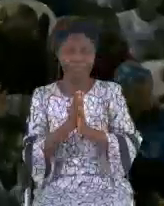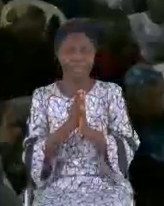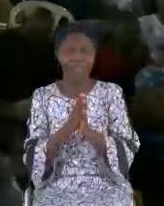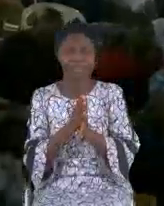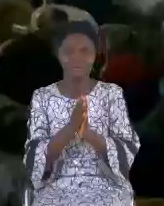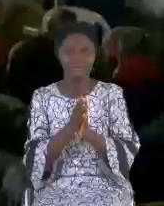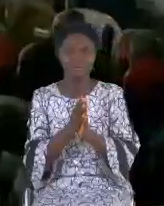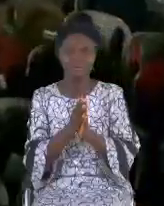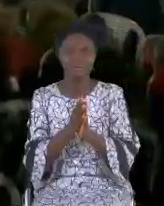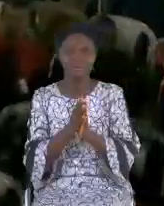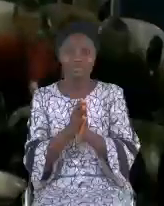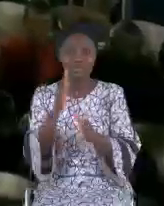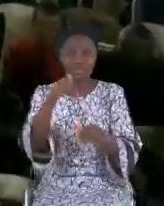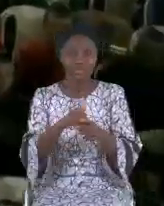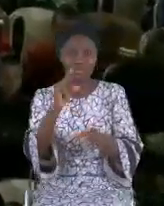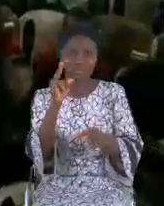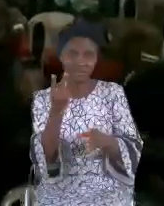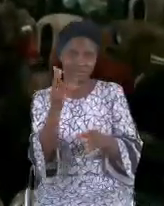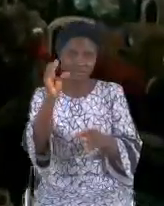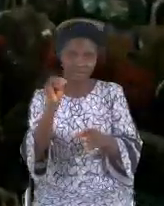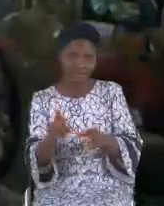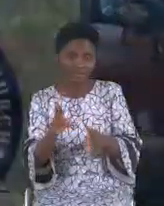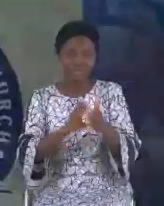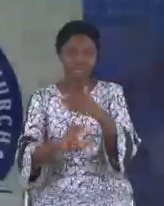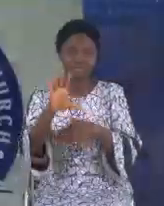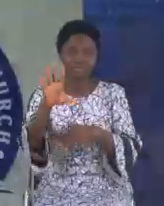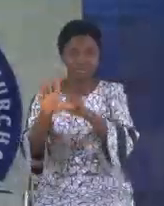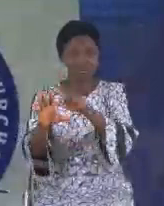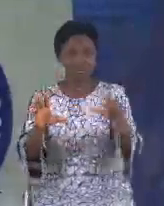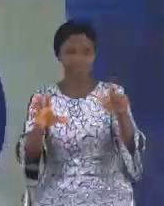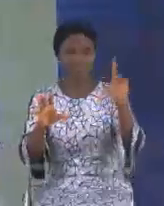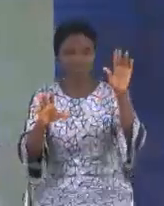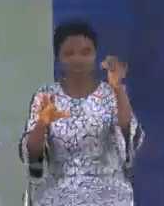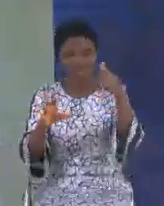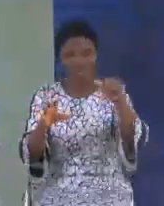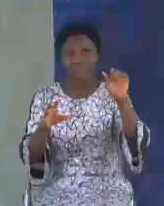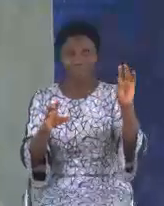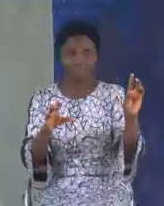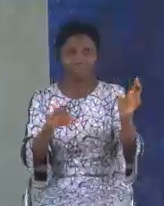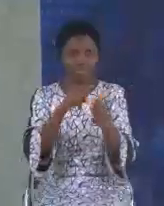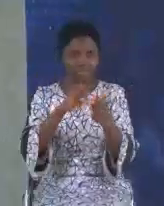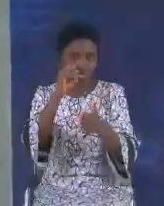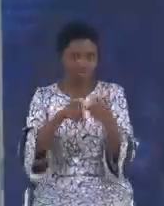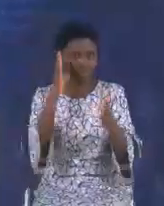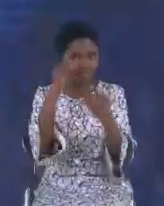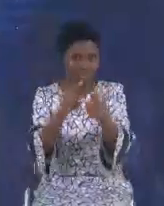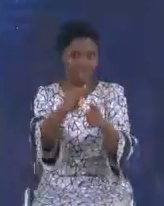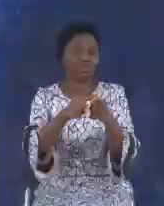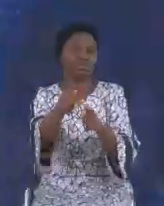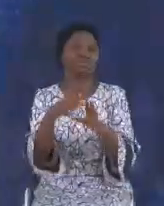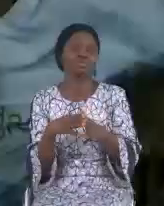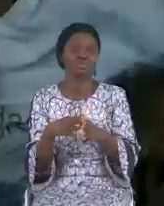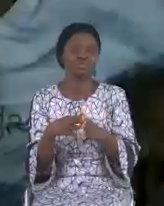Look at 2 Corinthians chapter 5 verse 17. This is what will happen to you. Say, it will happen to